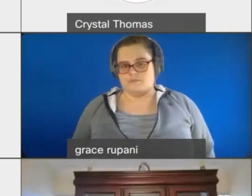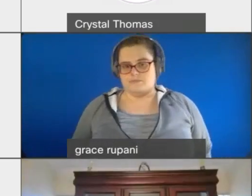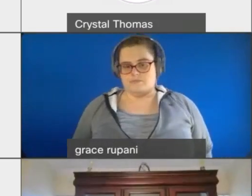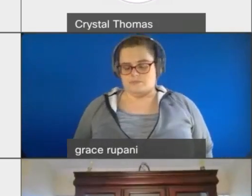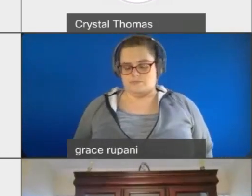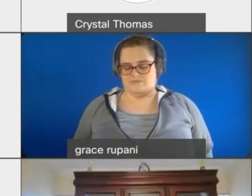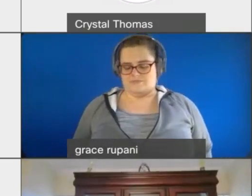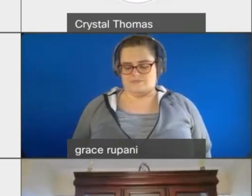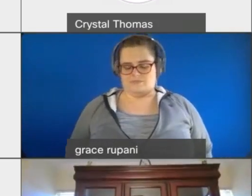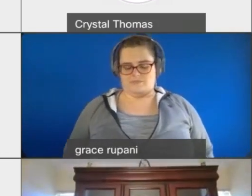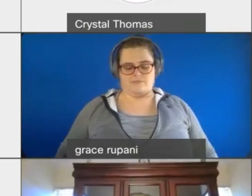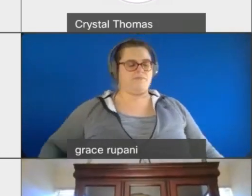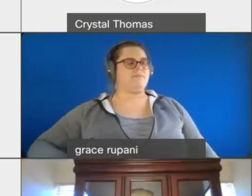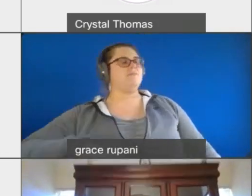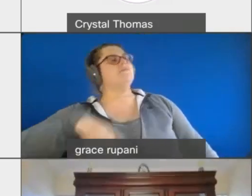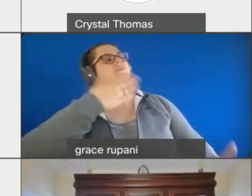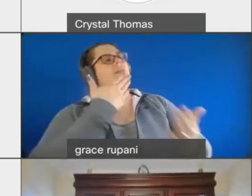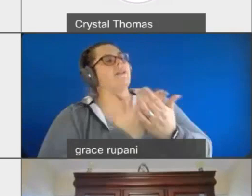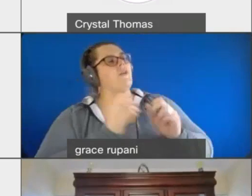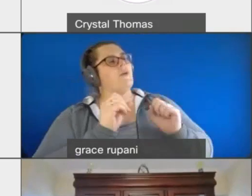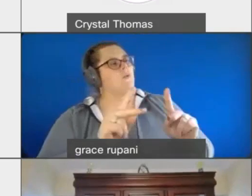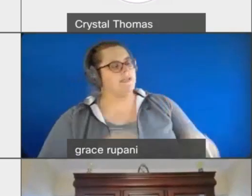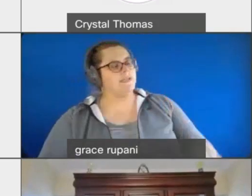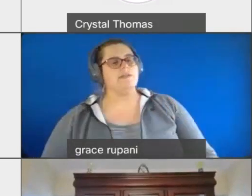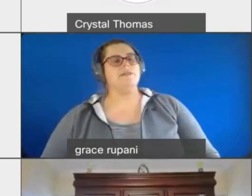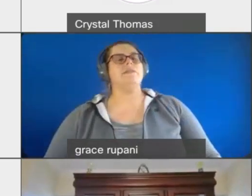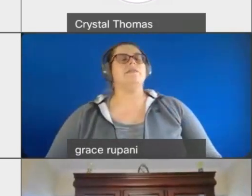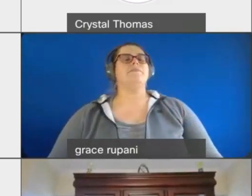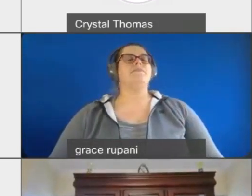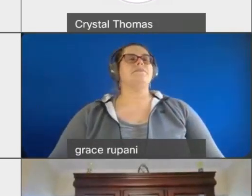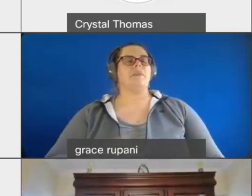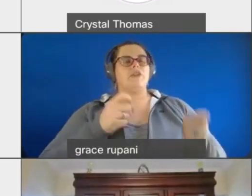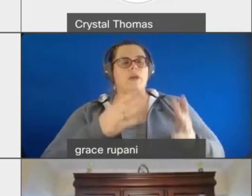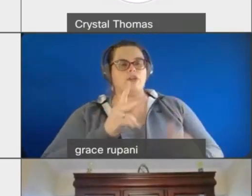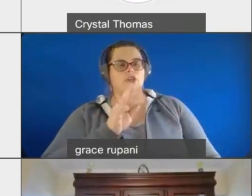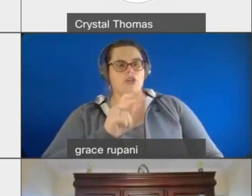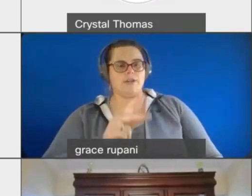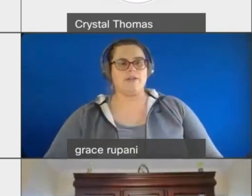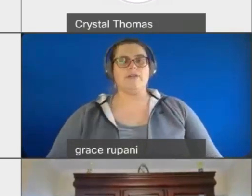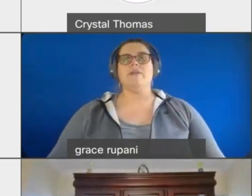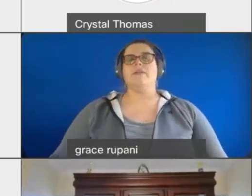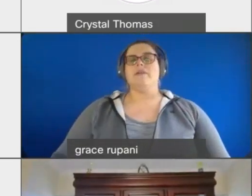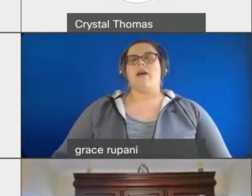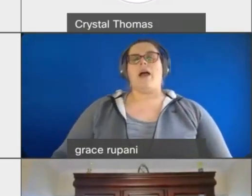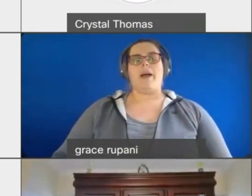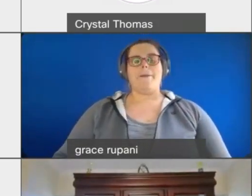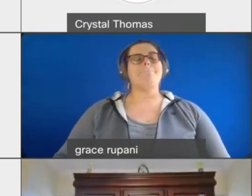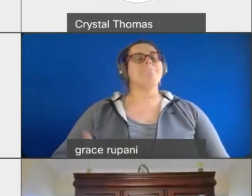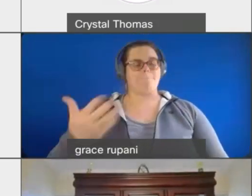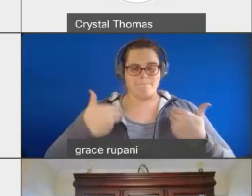Thank you for the opportunity, Director Kirk. My name is Louise Asimov. I'm the Program Director for Innovative